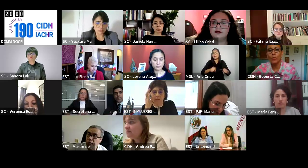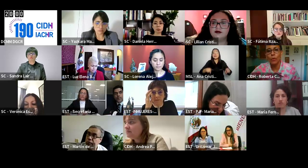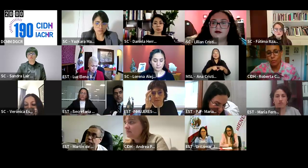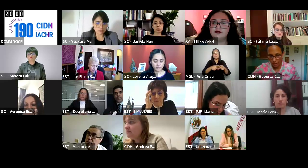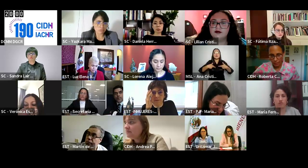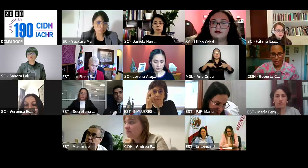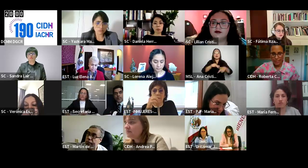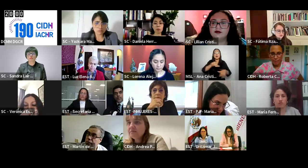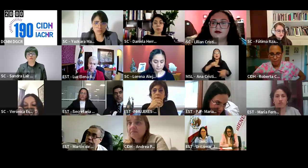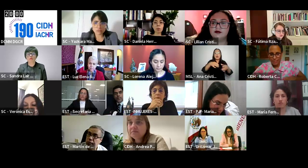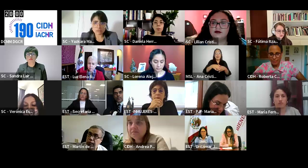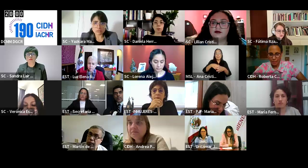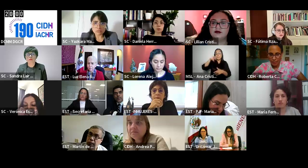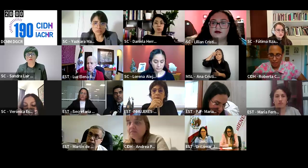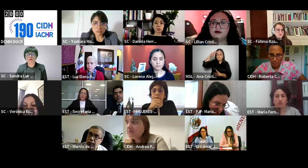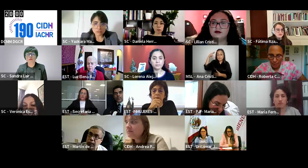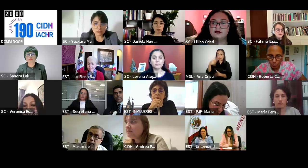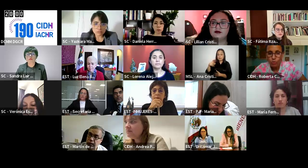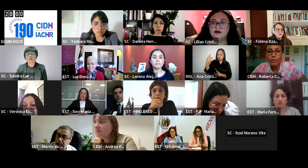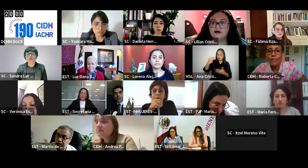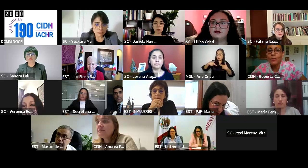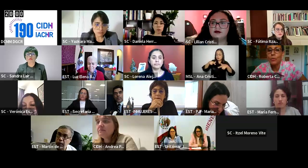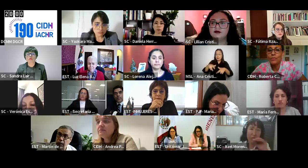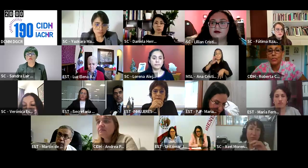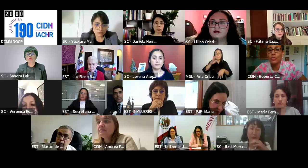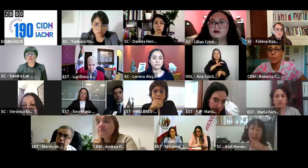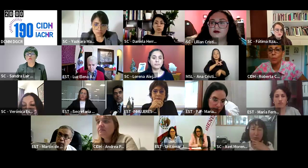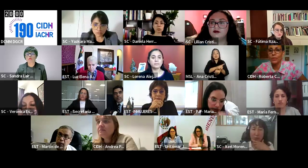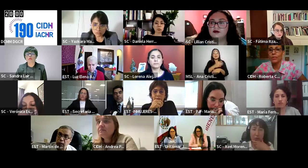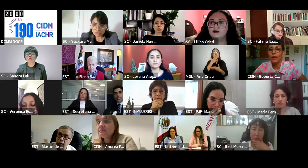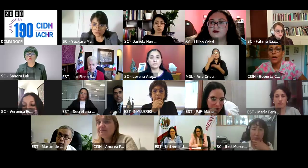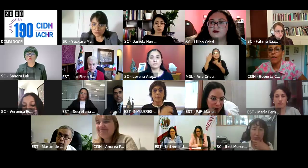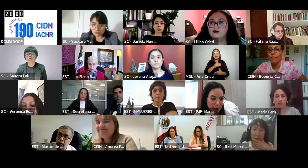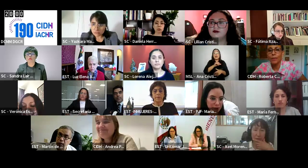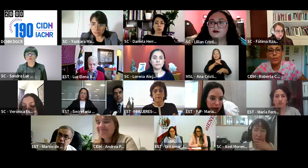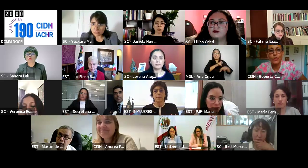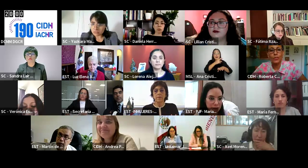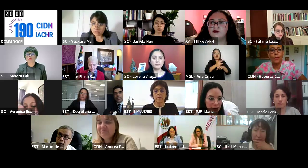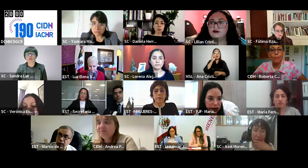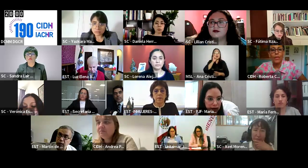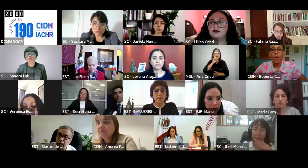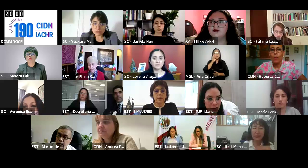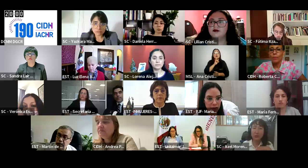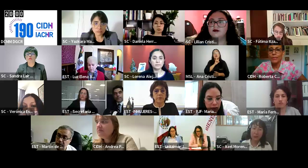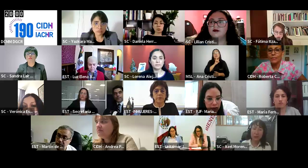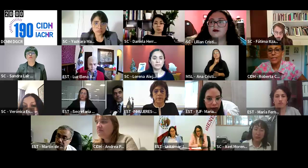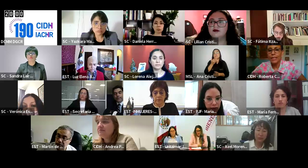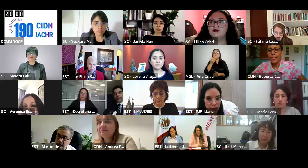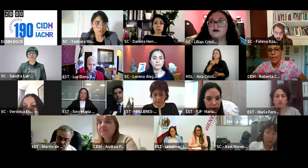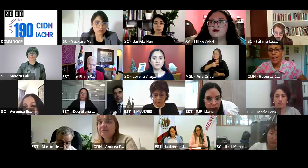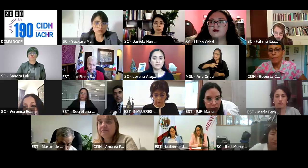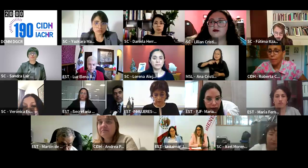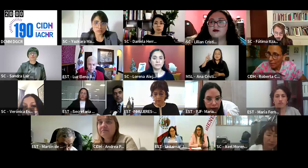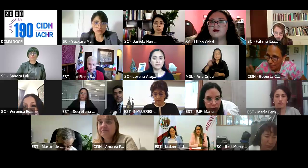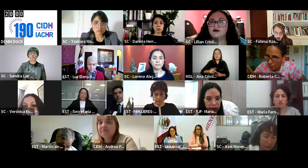And I especially want to recognize Ambassador Baños Rivas, who is such a supporter of the Commission. With me